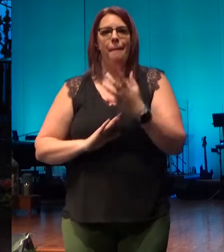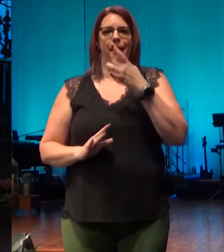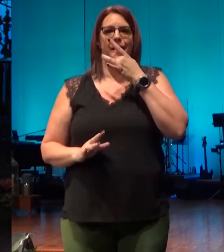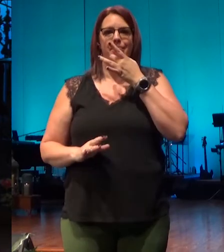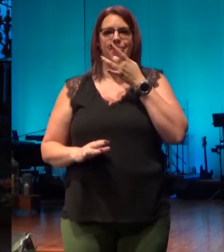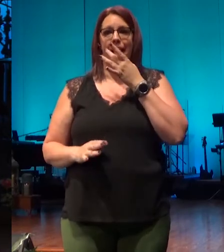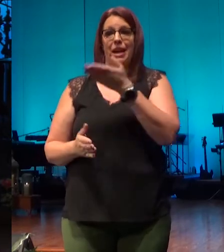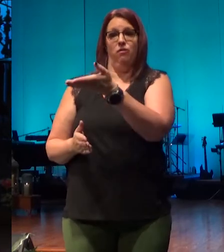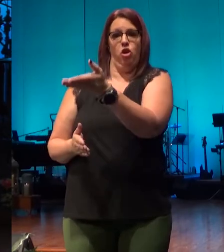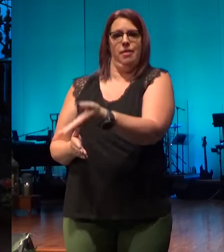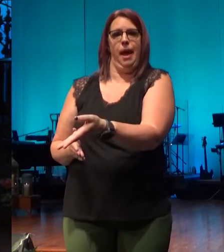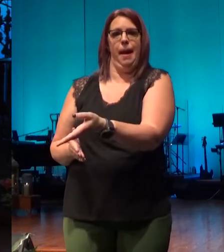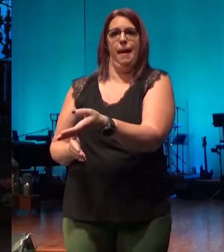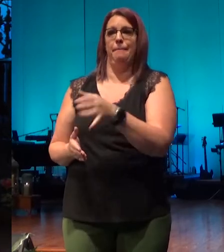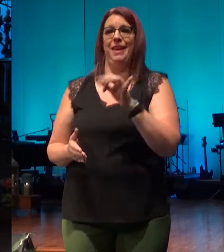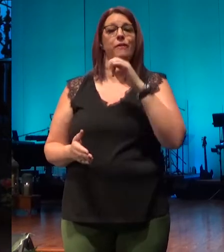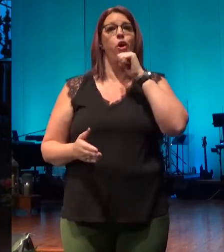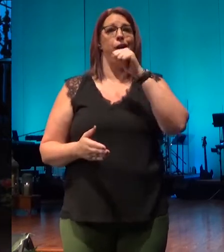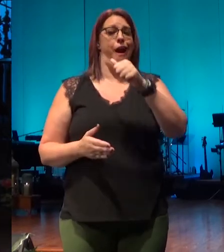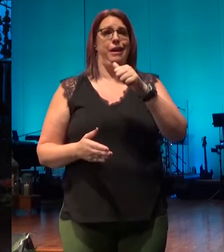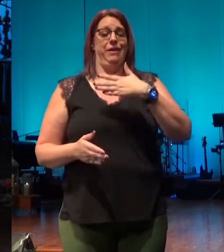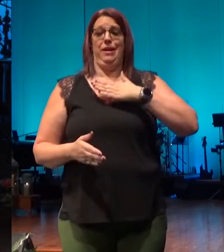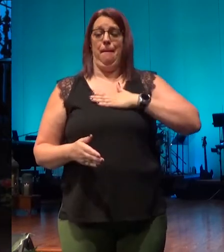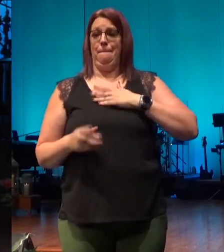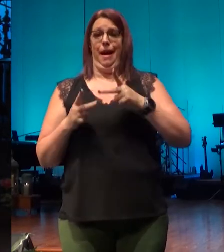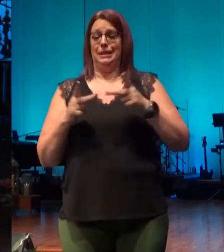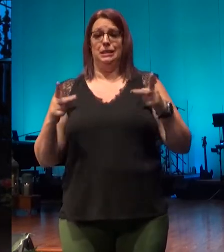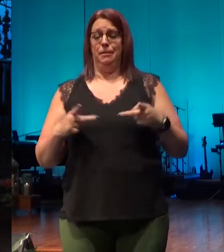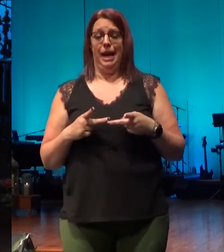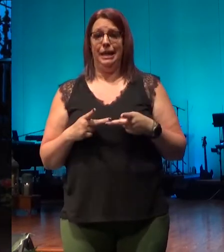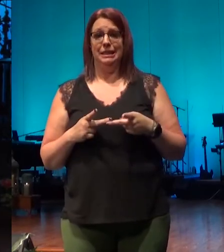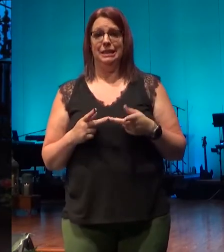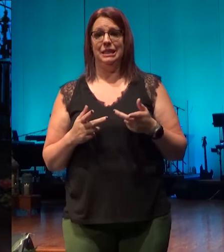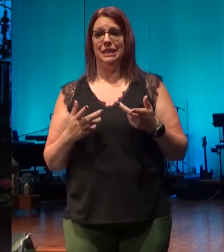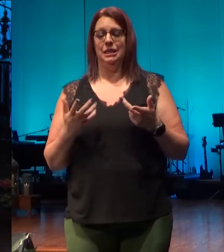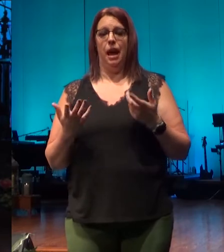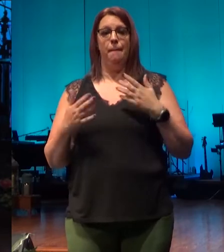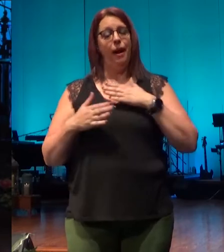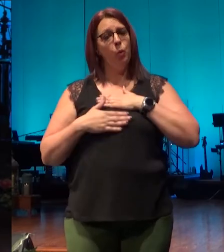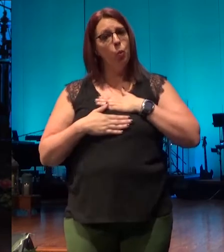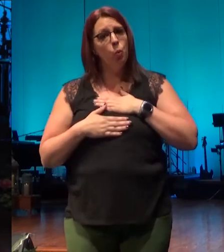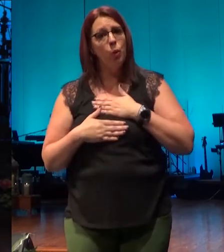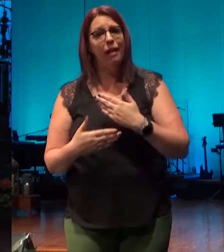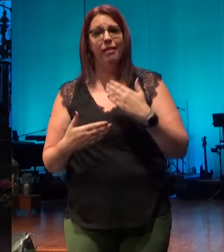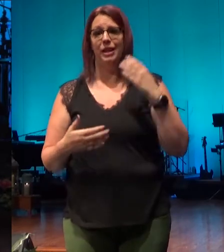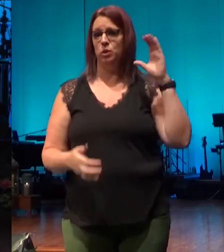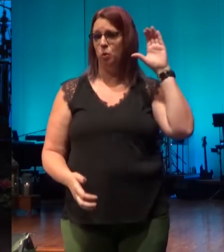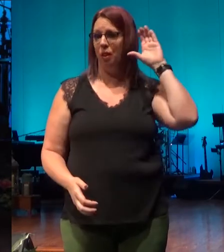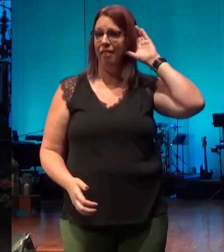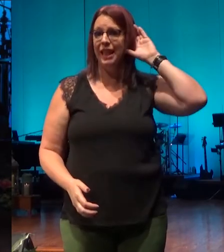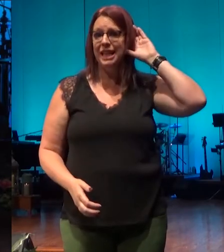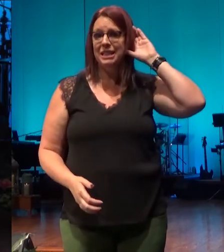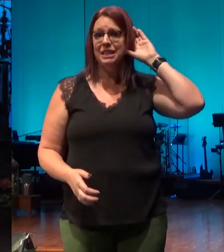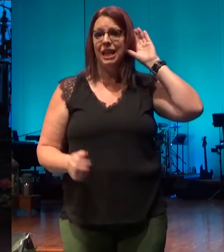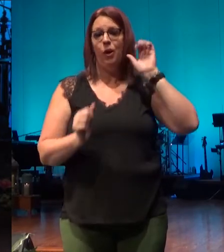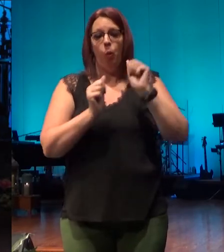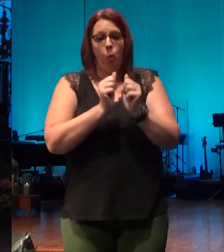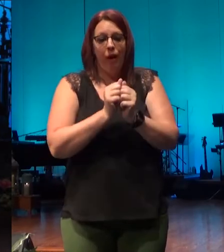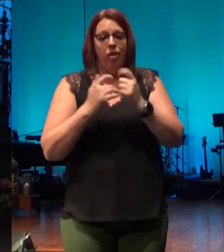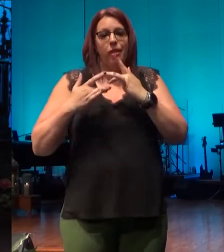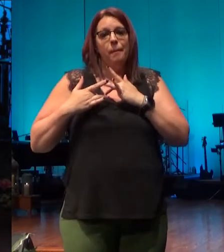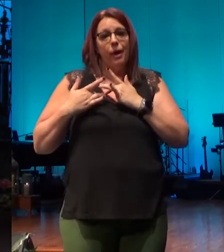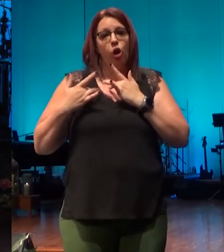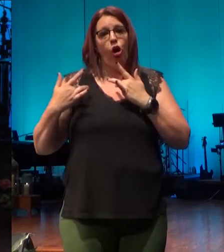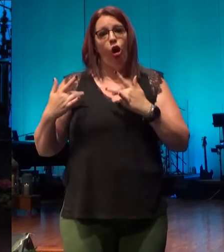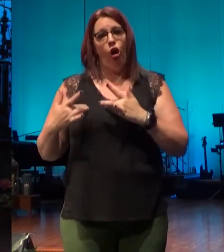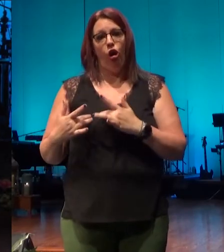in that moment, even if they're not even in my space? Am I willing to listen with my heart